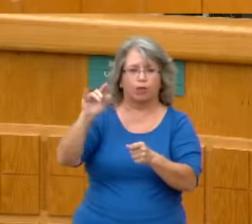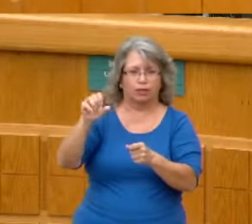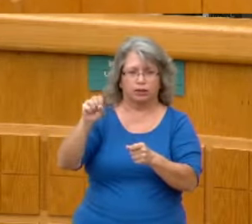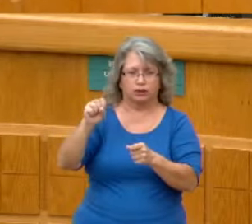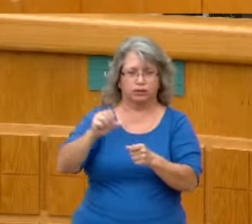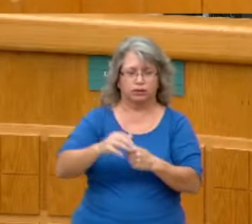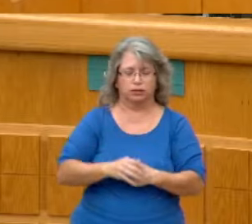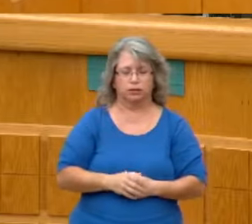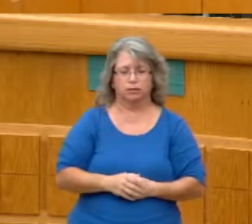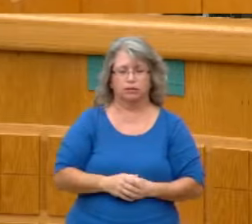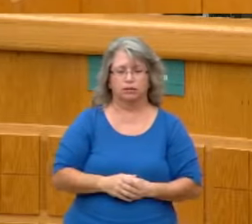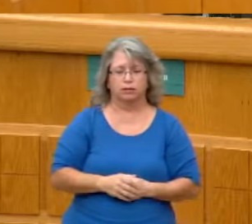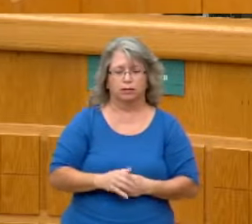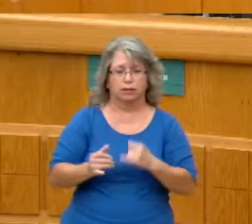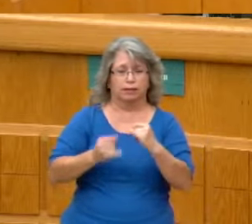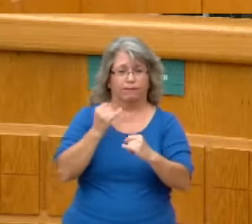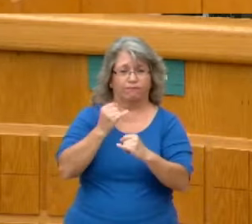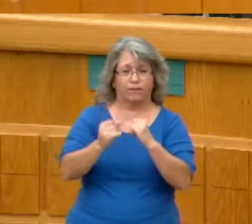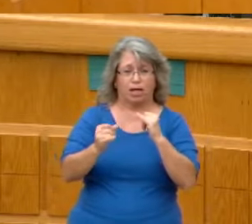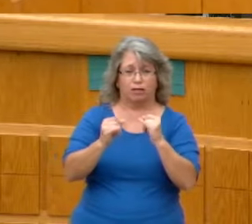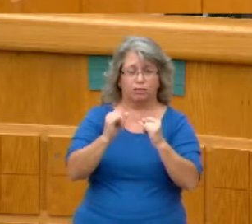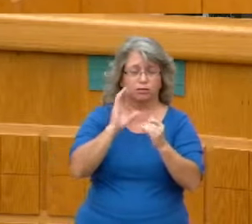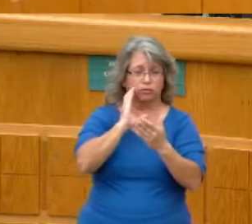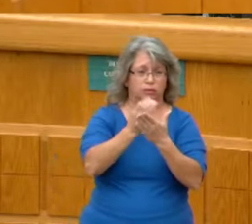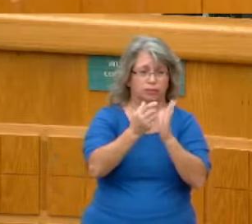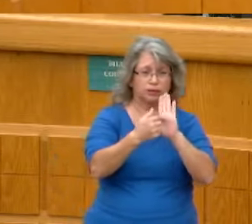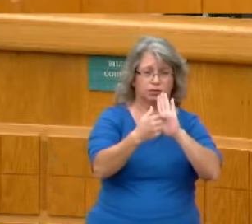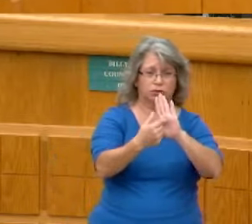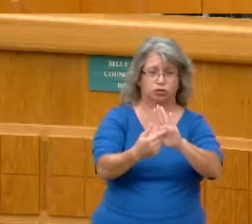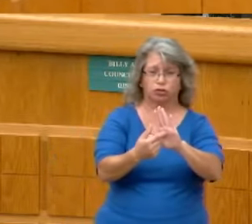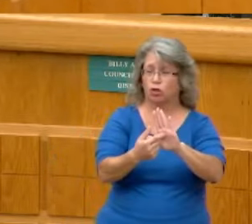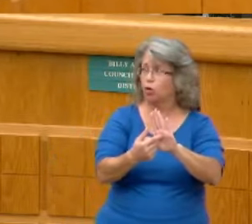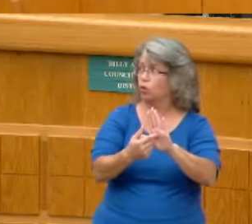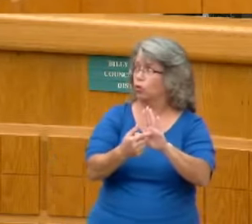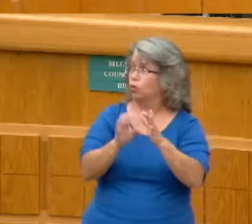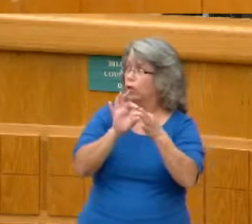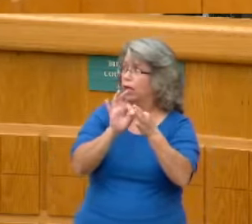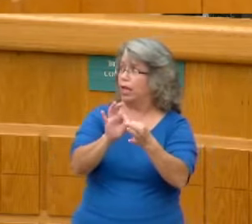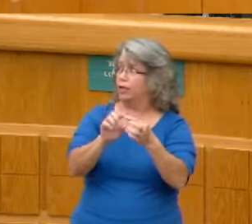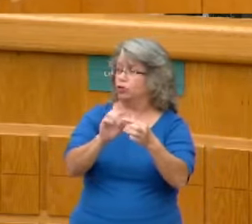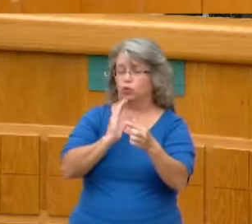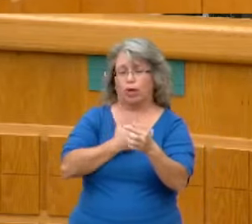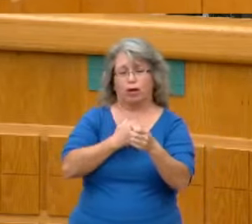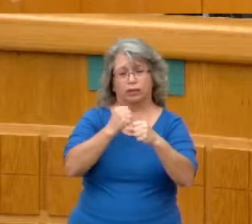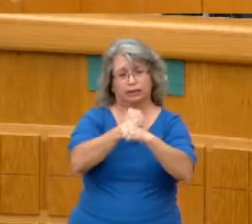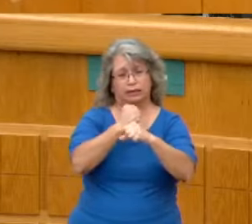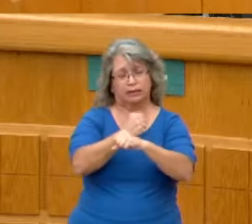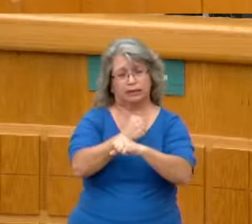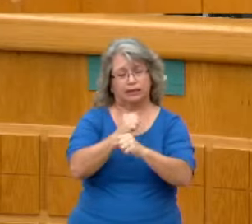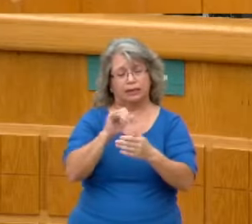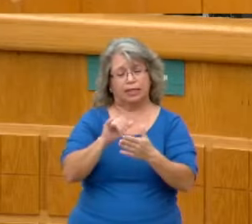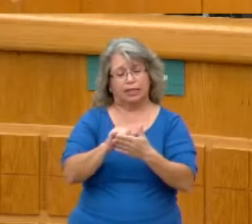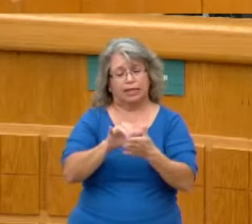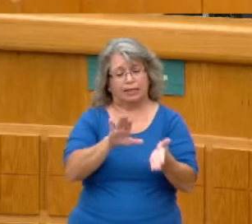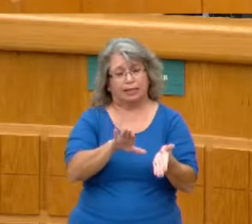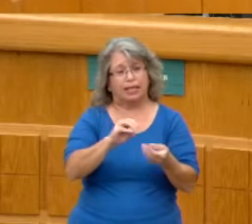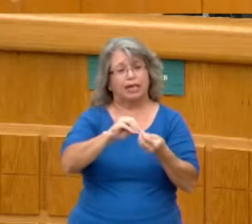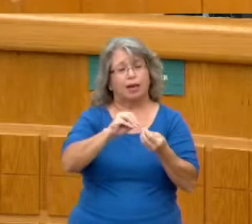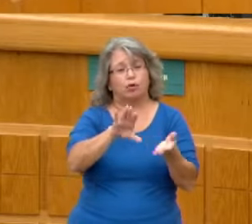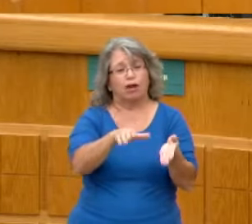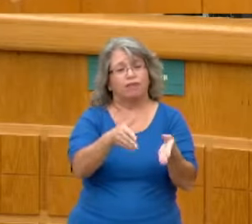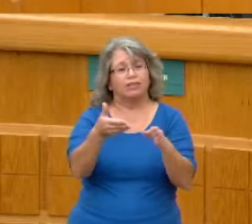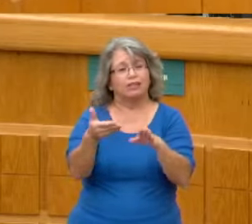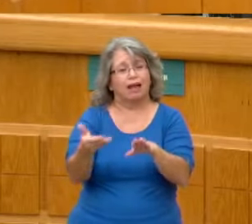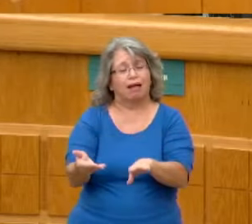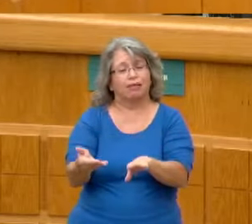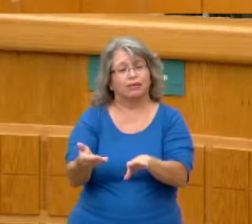final slide that I'm going to show here for the statistics is really the fatalities over the last 2 weeks. And